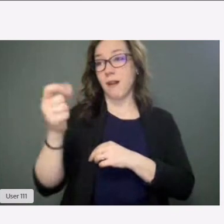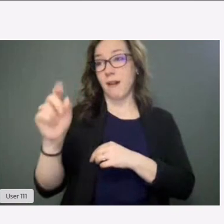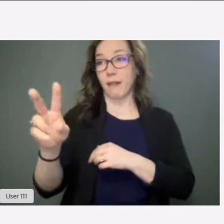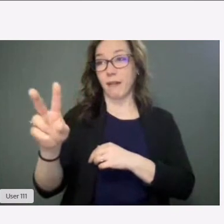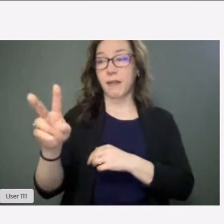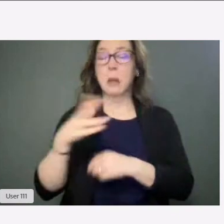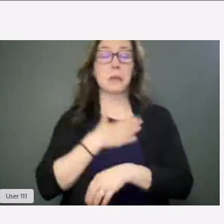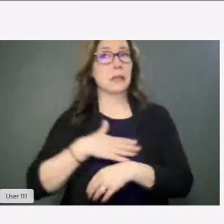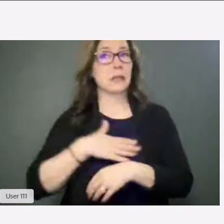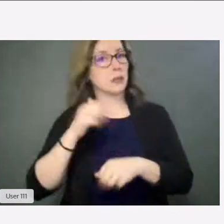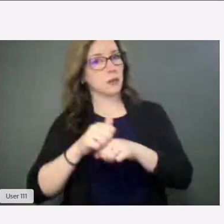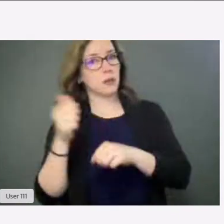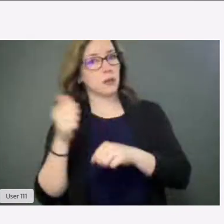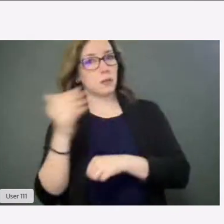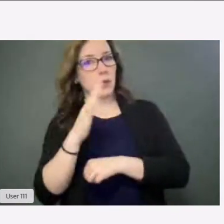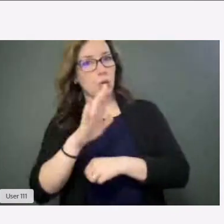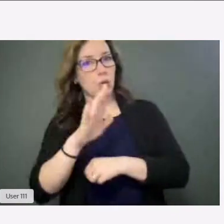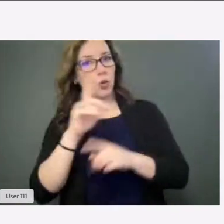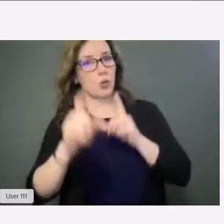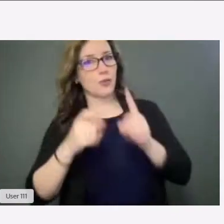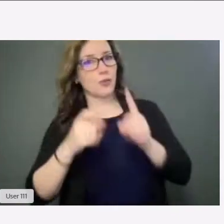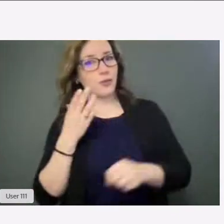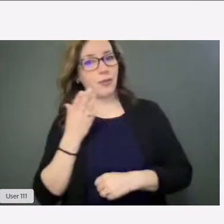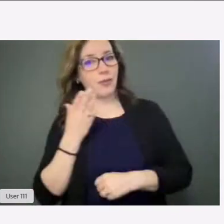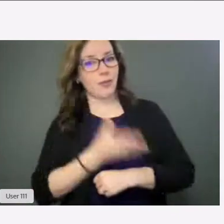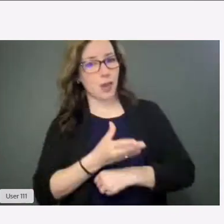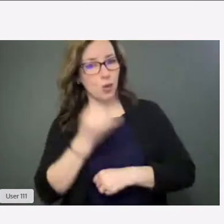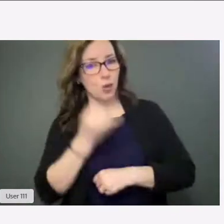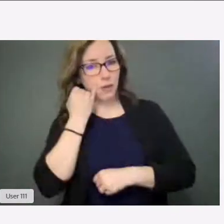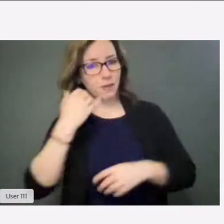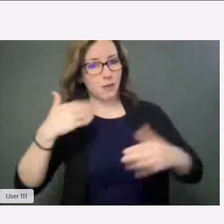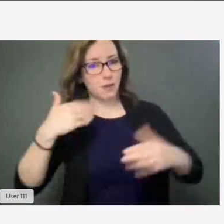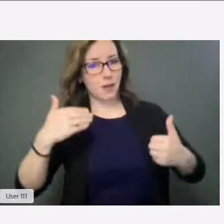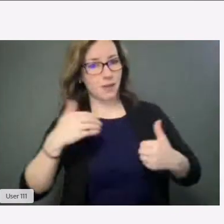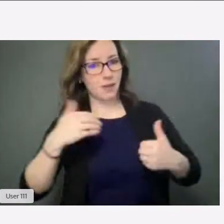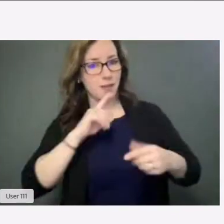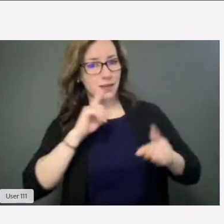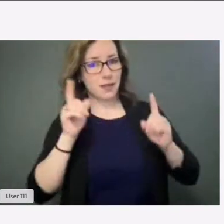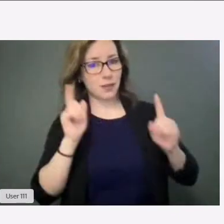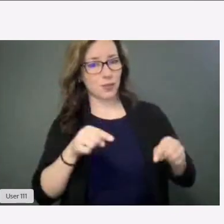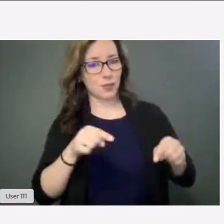fema-prepare@fema.dhs.gov. So please send your questions in there if we haven't gotten it answered.